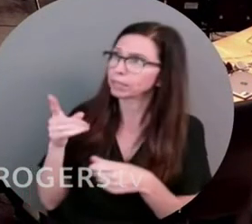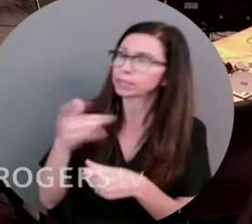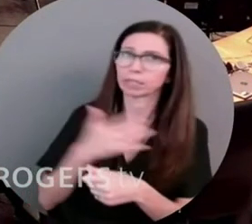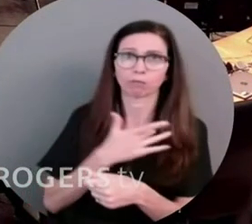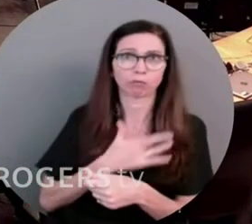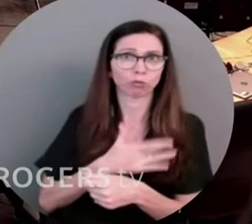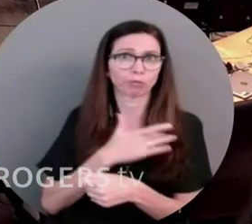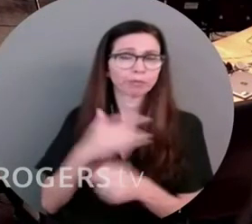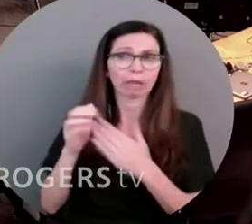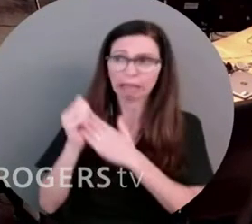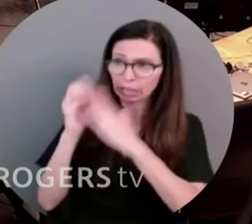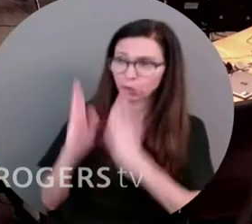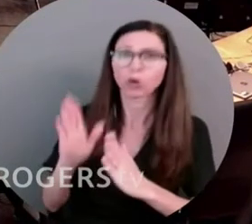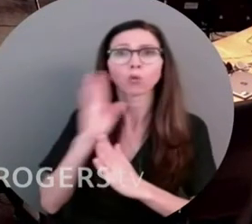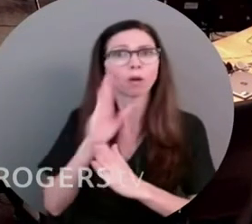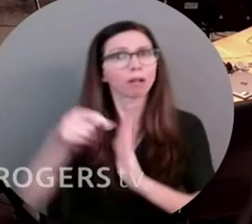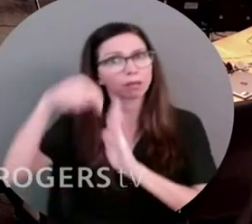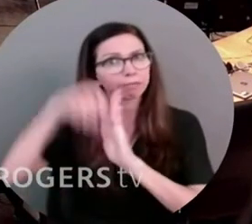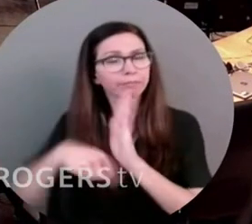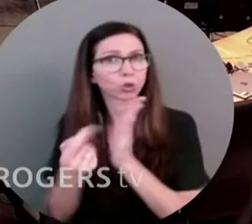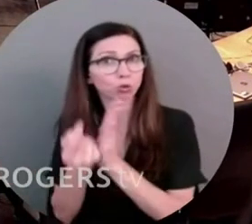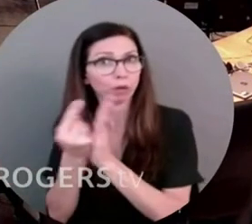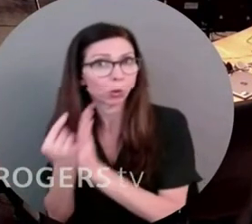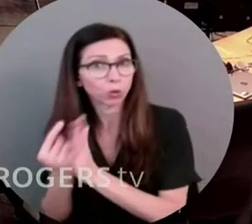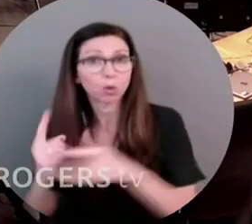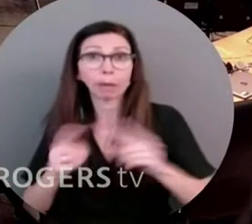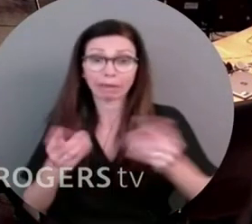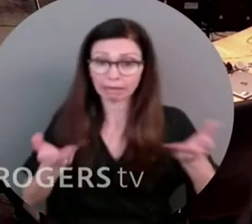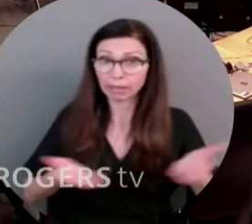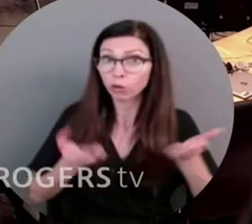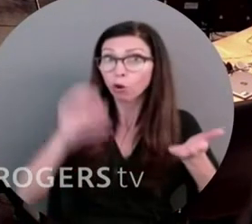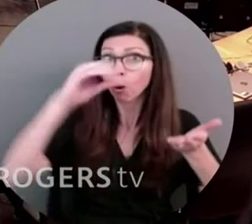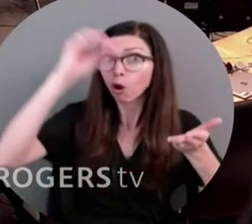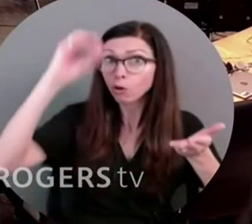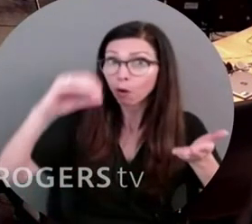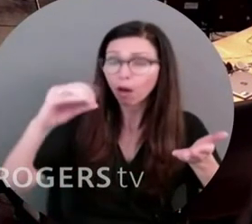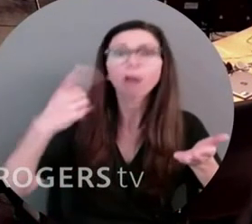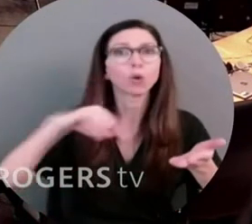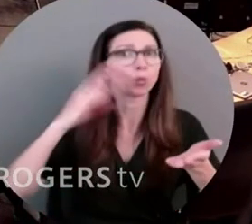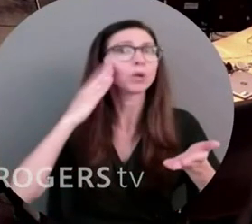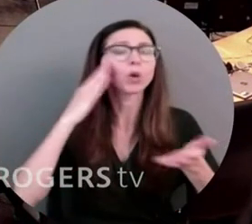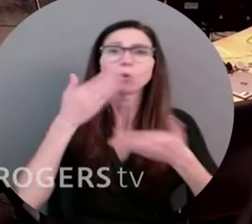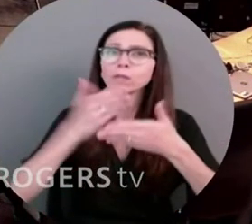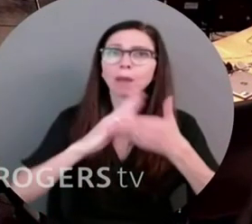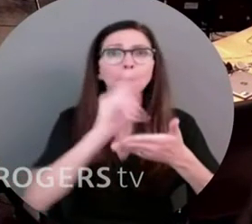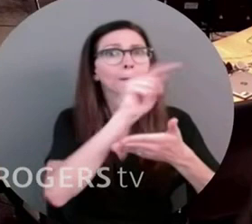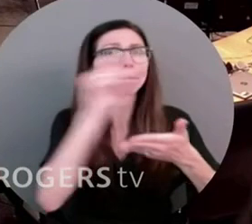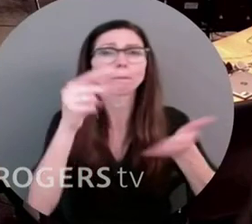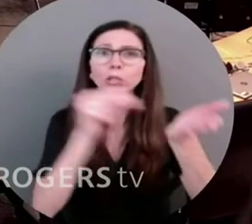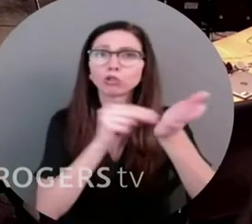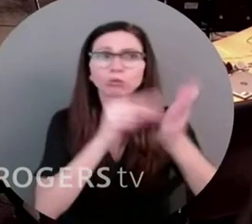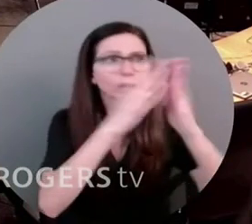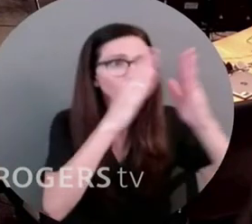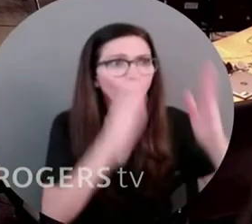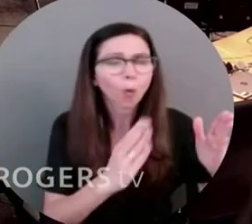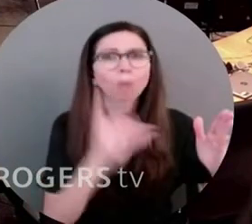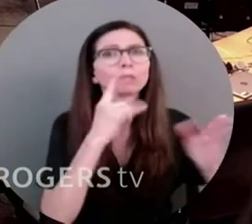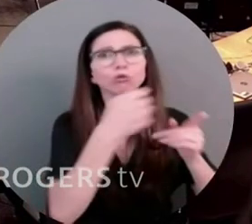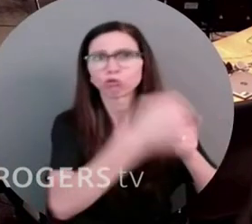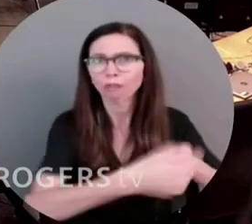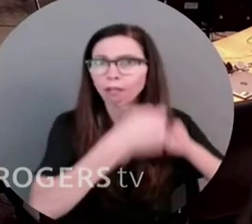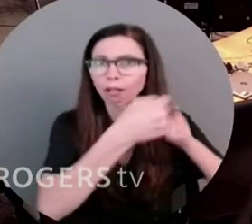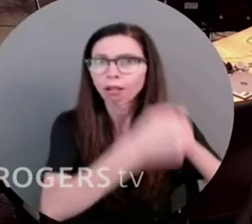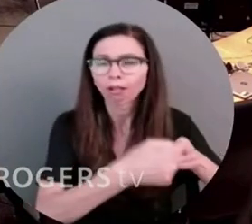support that. Locally, we know that some homes have struggled more than others to be able to have the